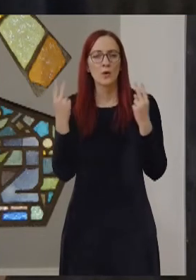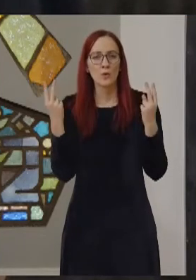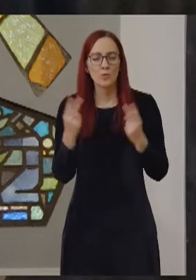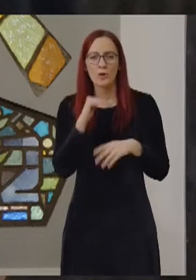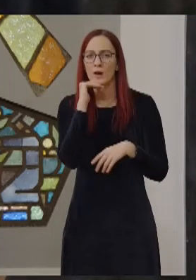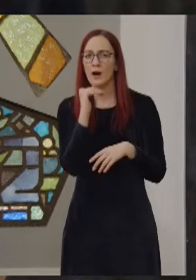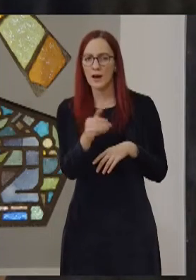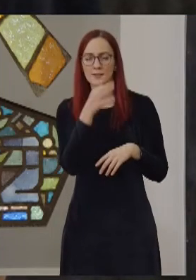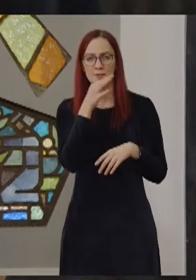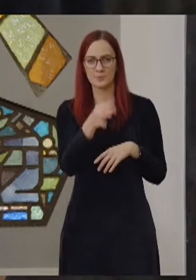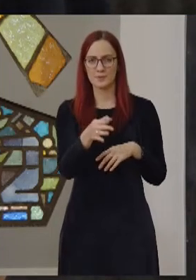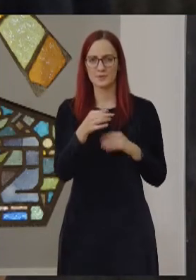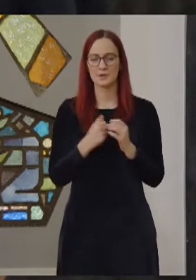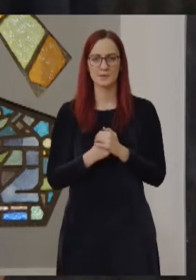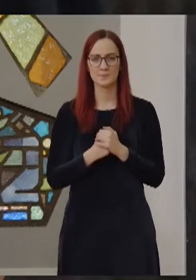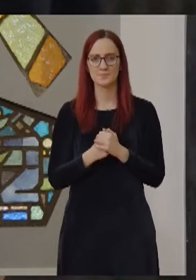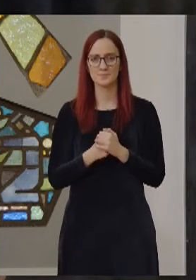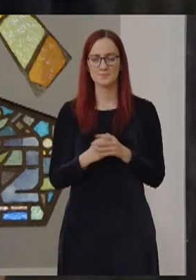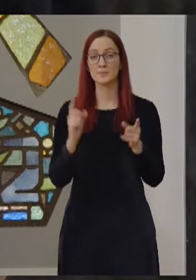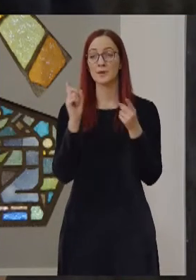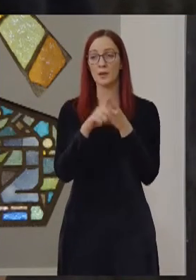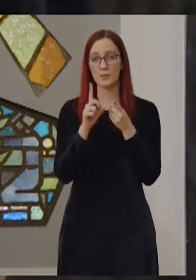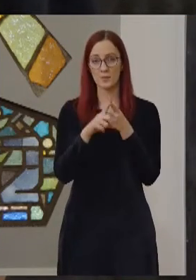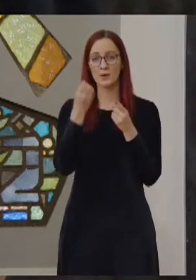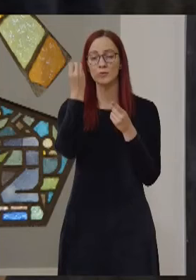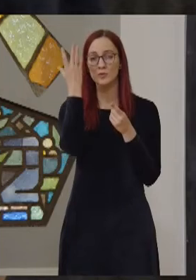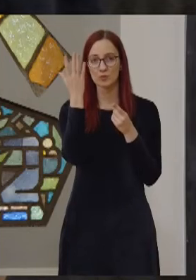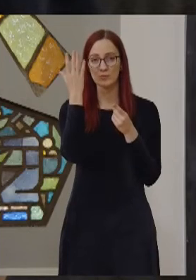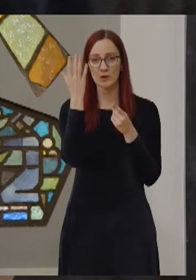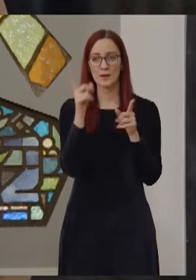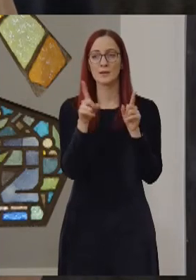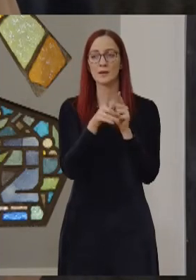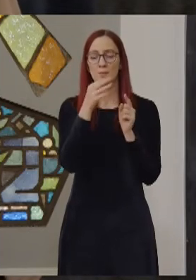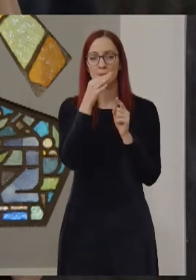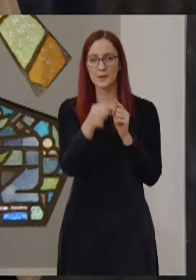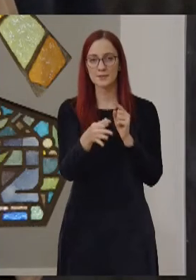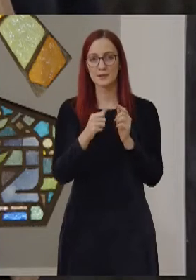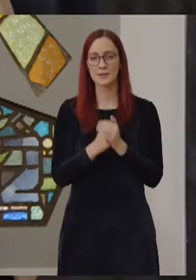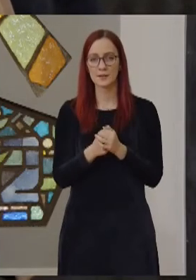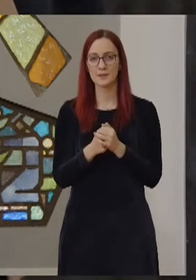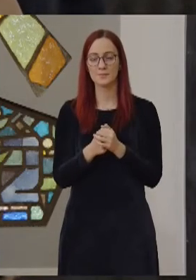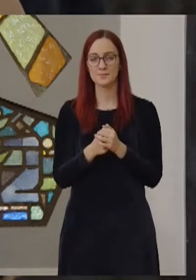we need to clearly say and to admit and clearly say,